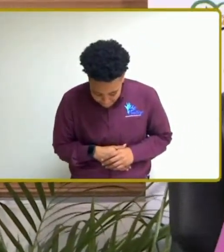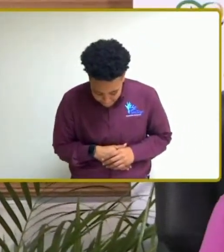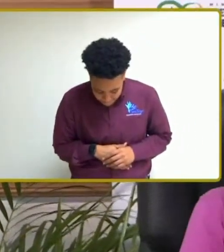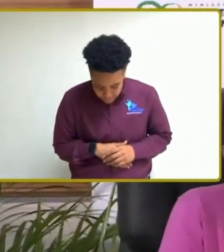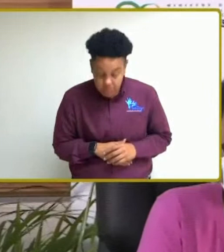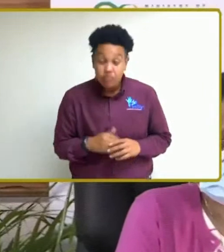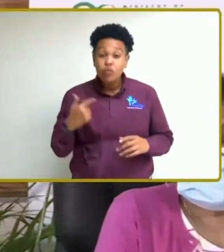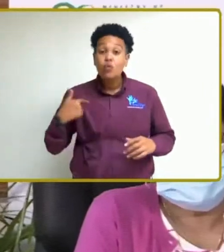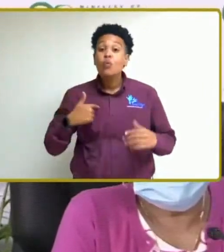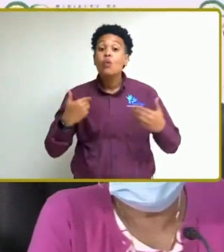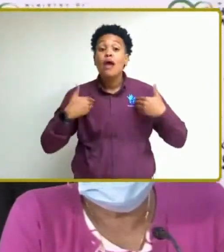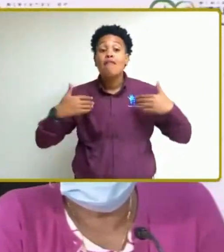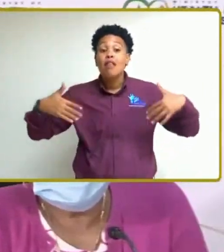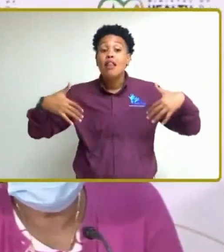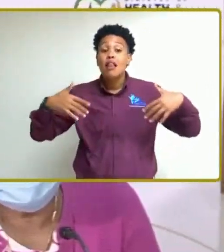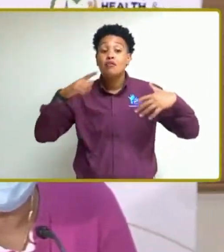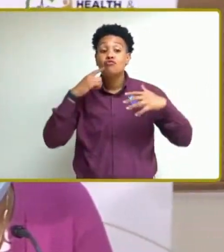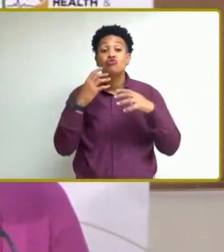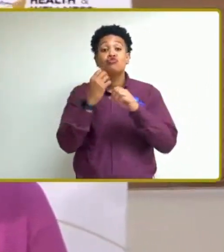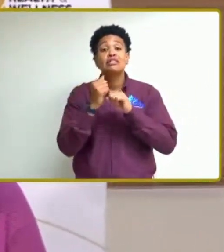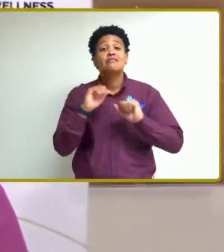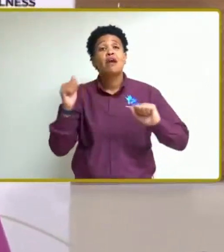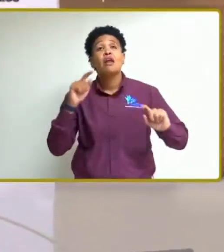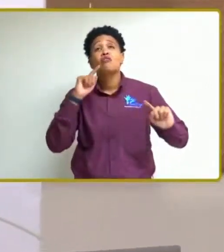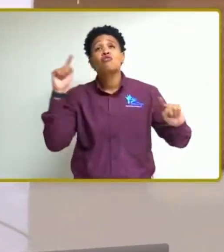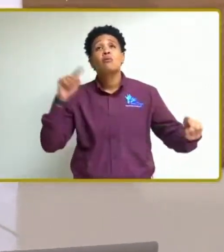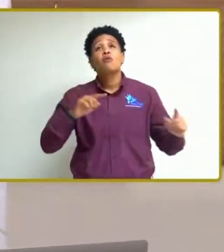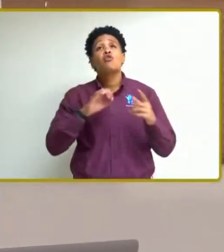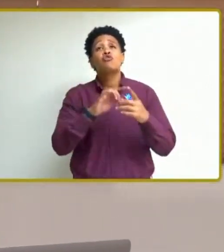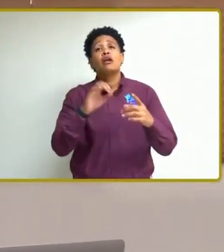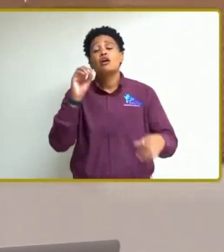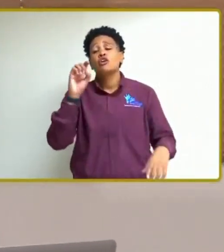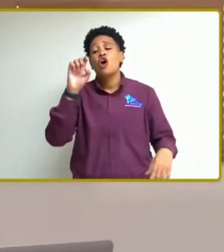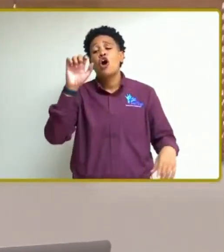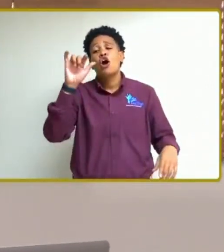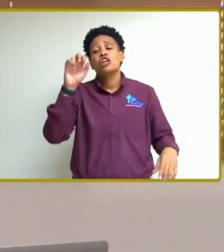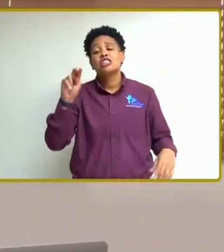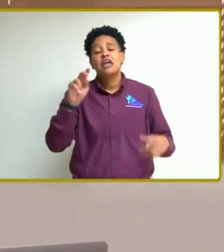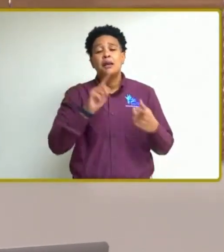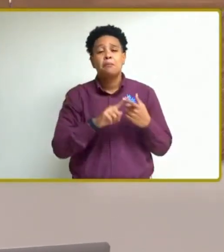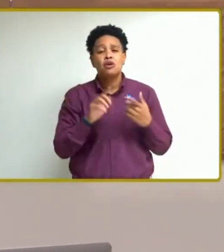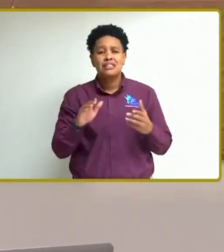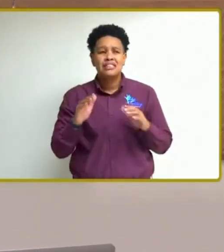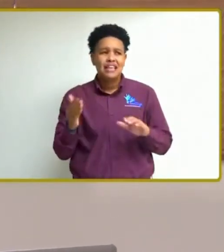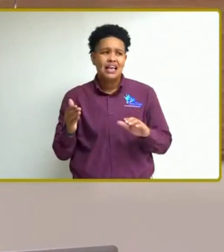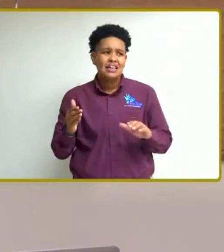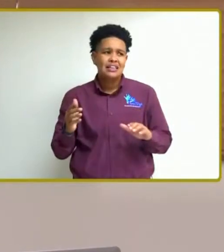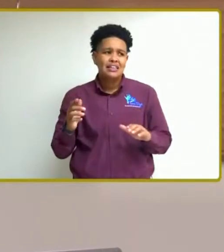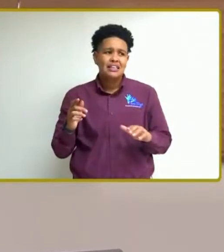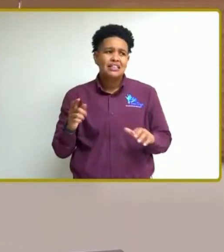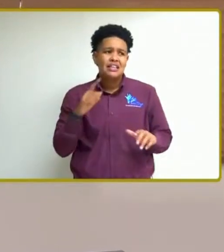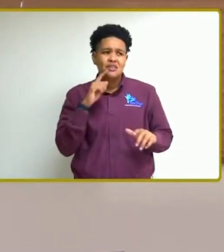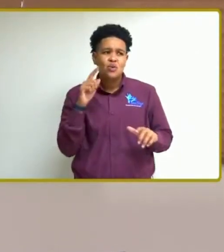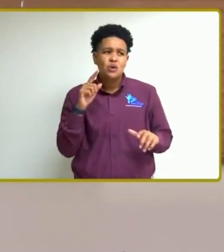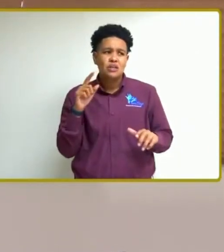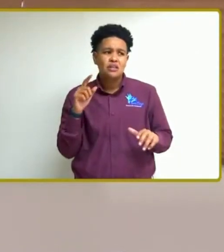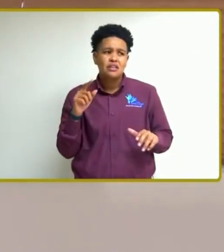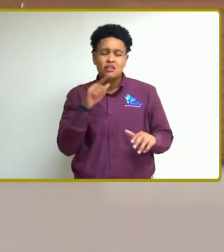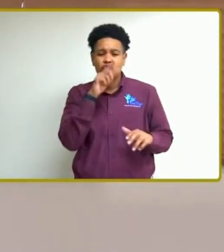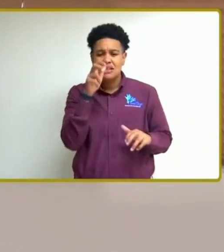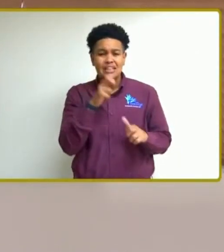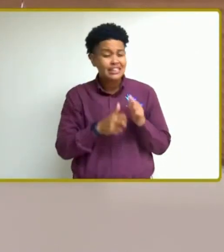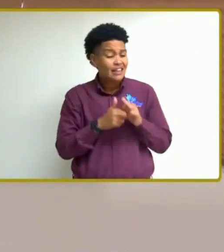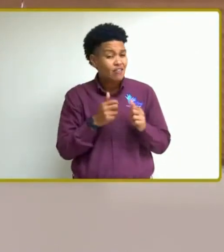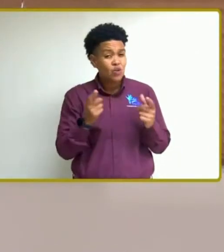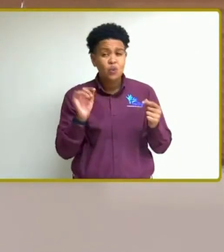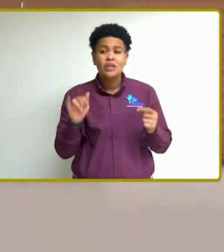We have not yet received any reports that are going to pin, and it's very difficult to do that.